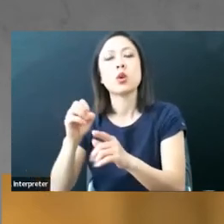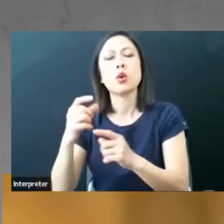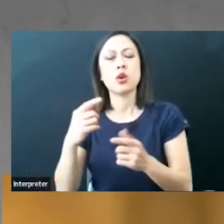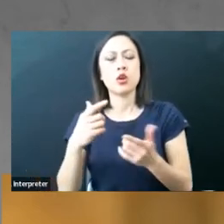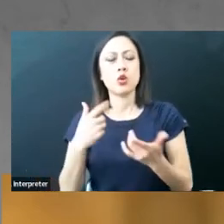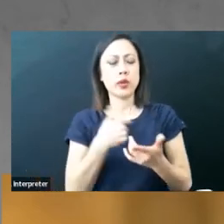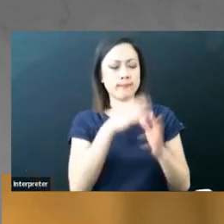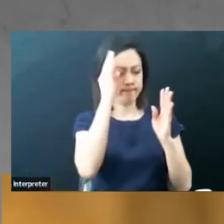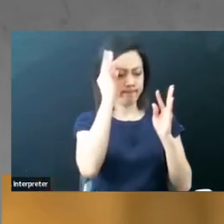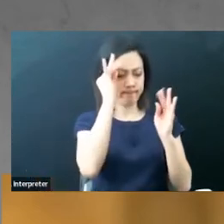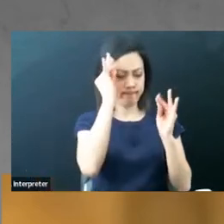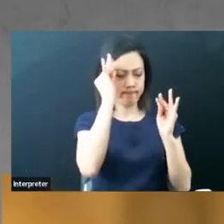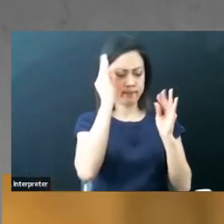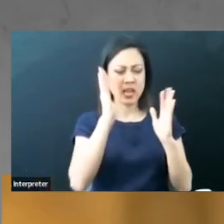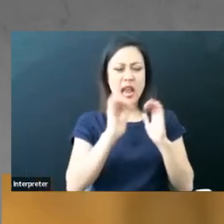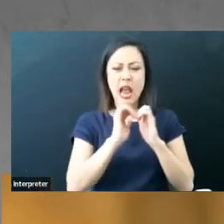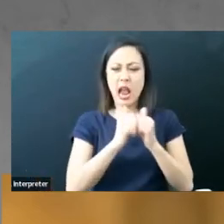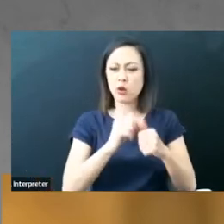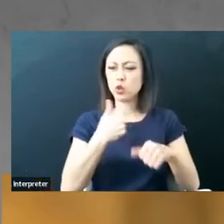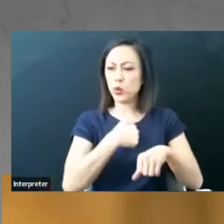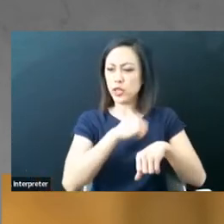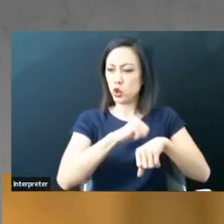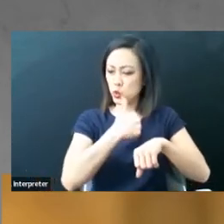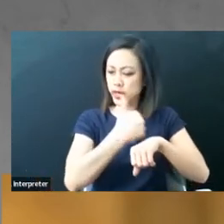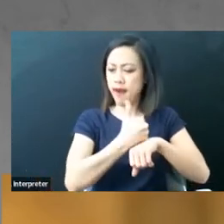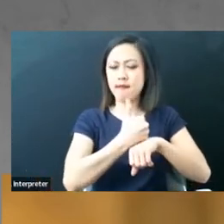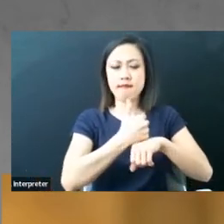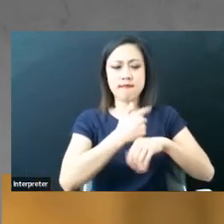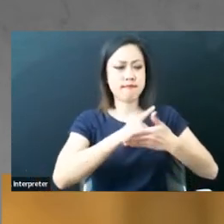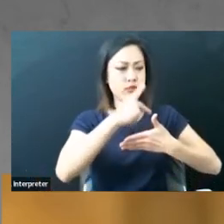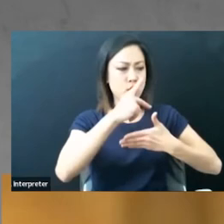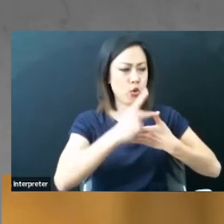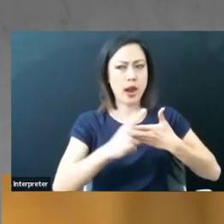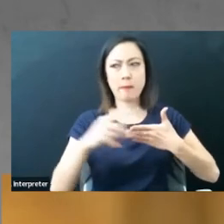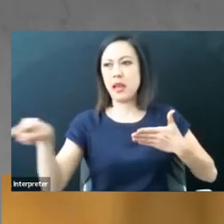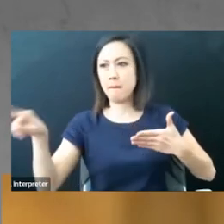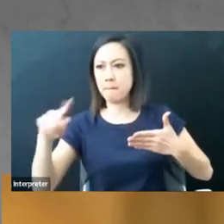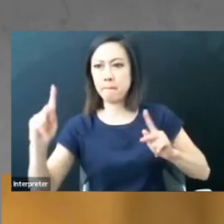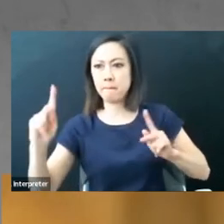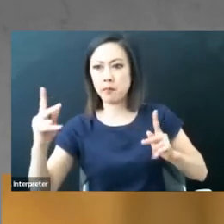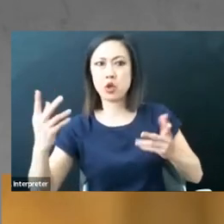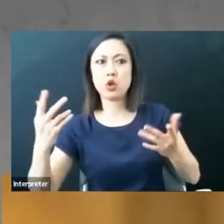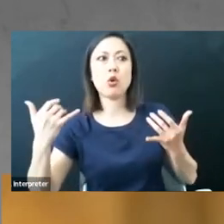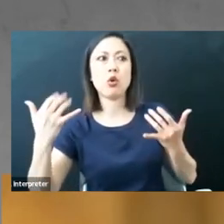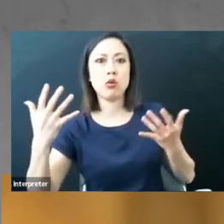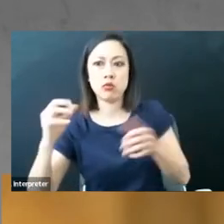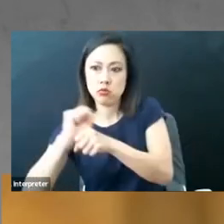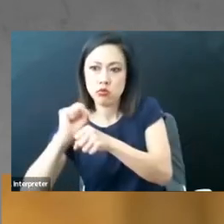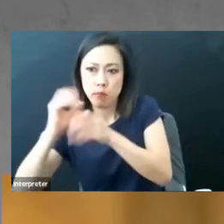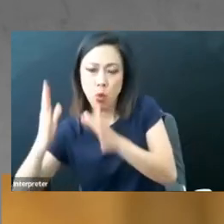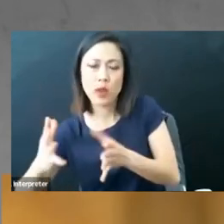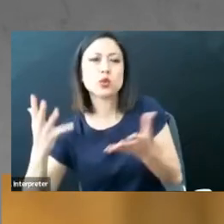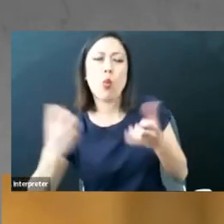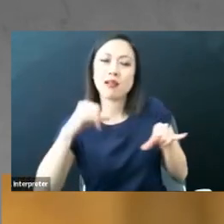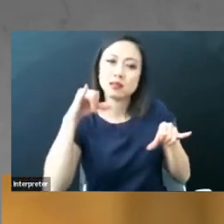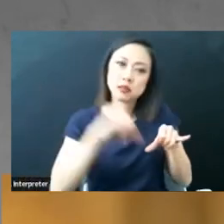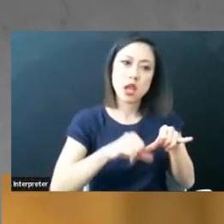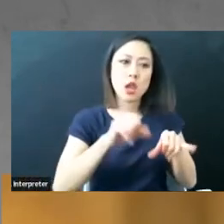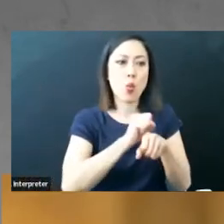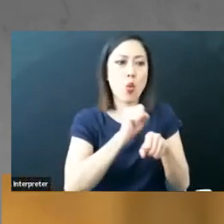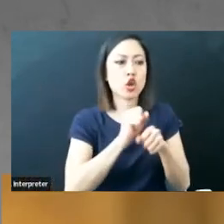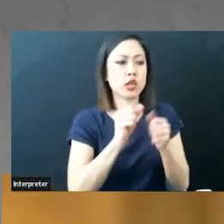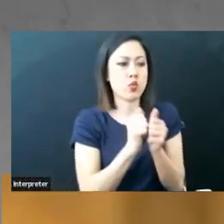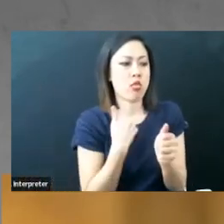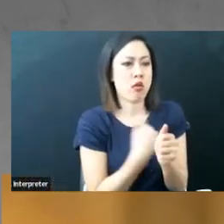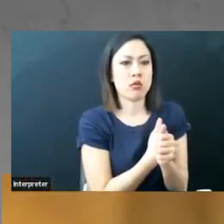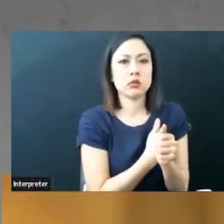easy for people to say, I want to keep working here. I love what I'm doing. I can't figure out a way to get all the pieces of the puzzle to work. And